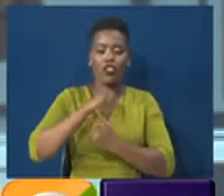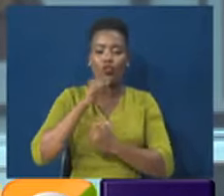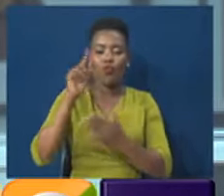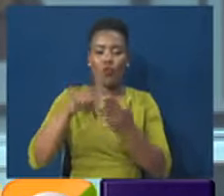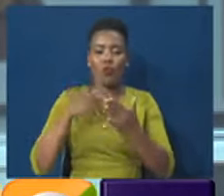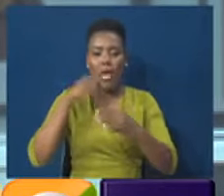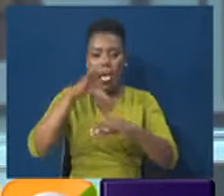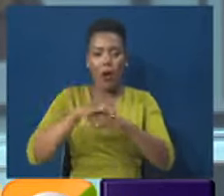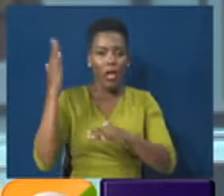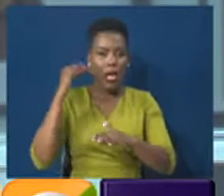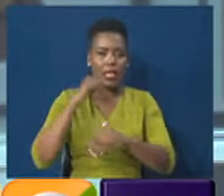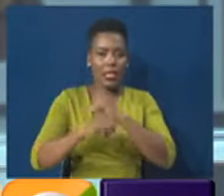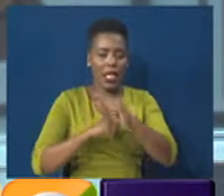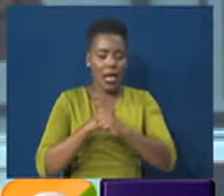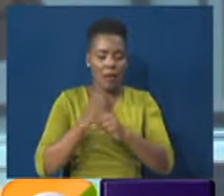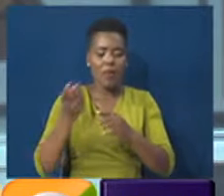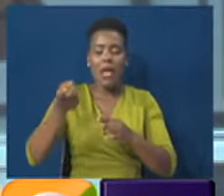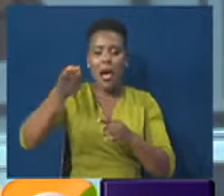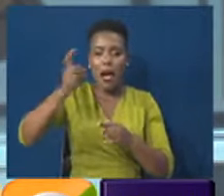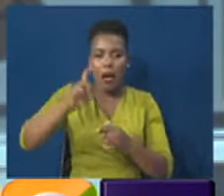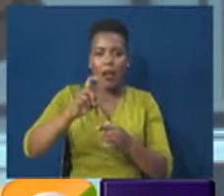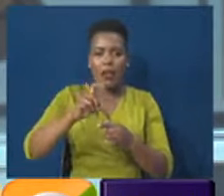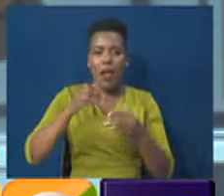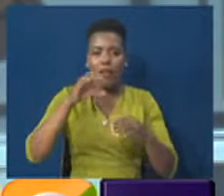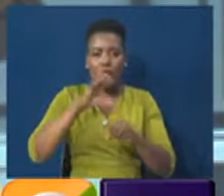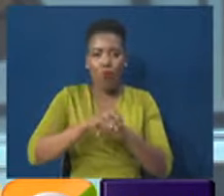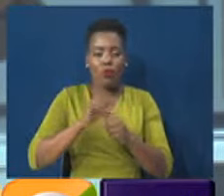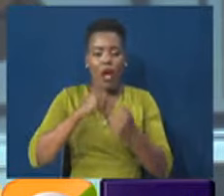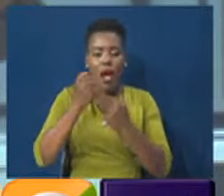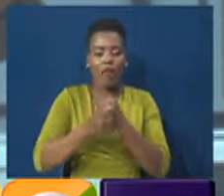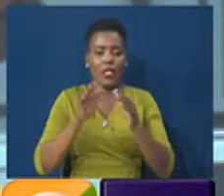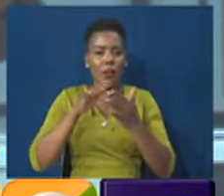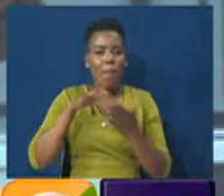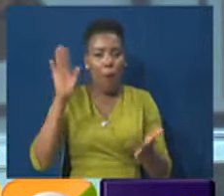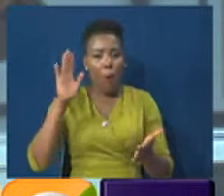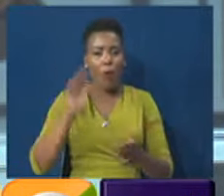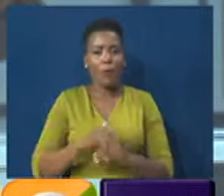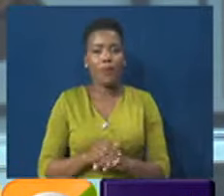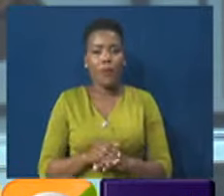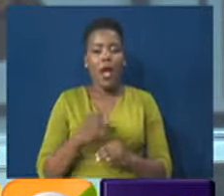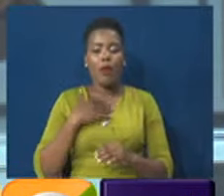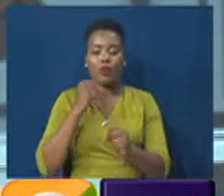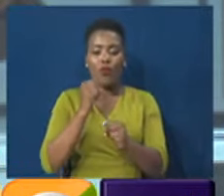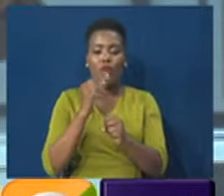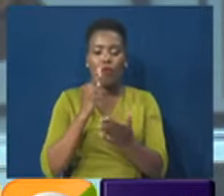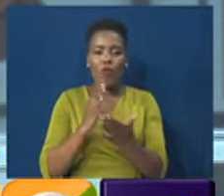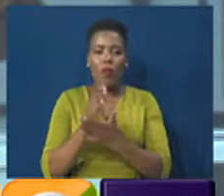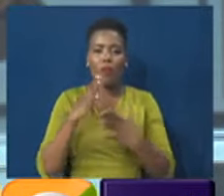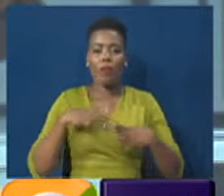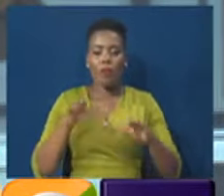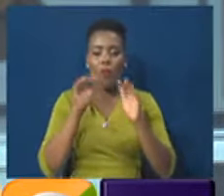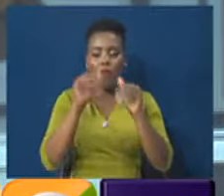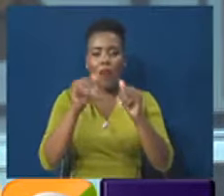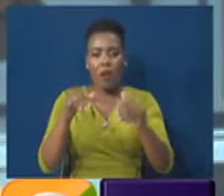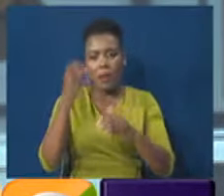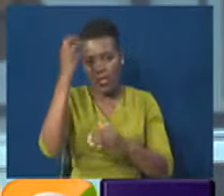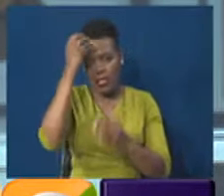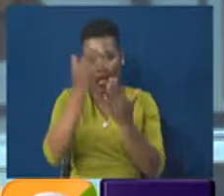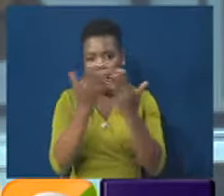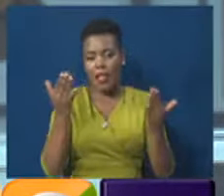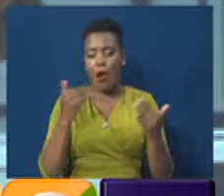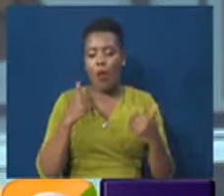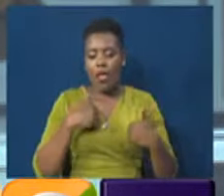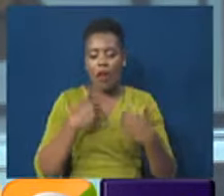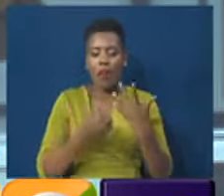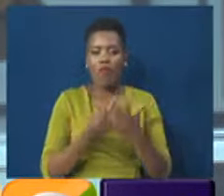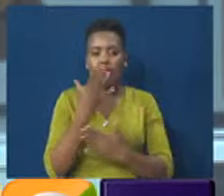got last year. It is a bumper harvest. And I want to confirm, from majority of the people who are farming in Trans Nzoia, we have a bumper harvest this year.